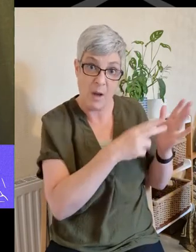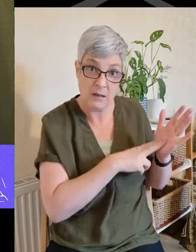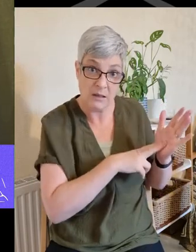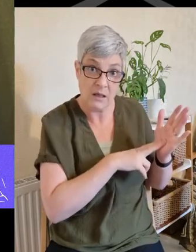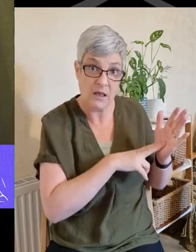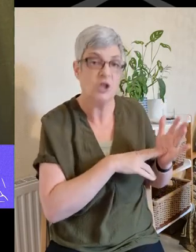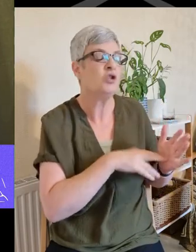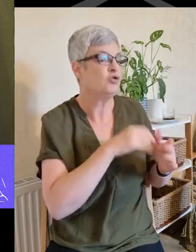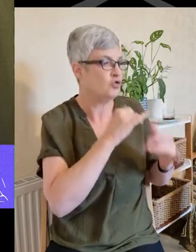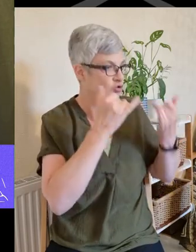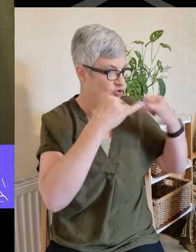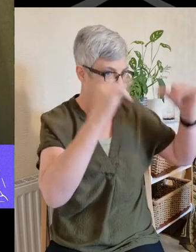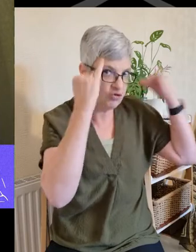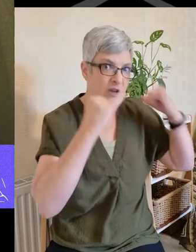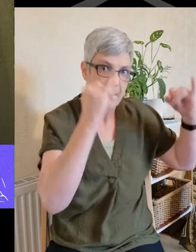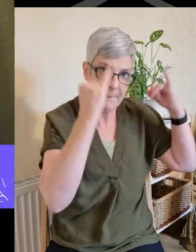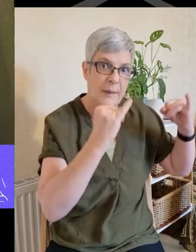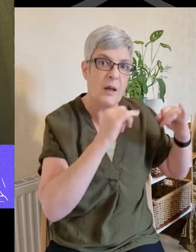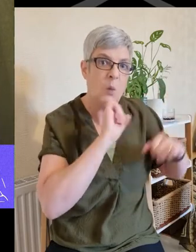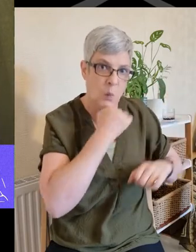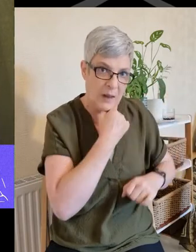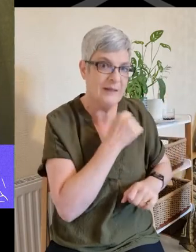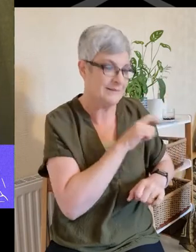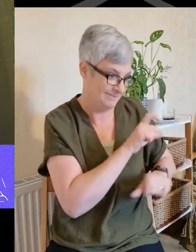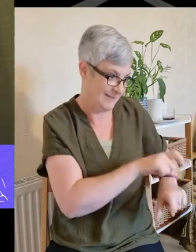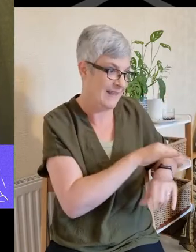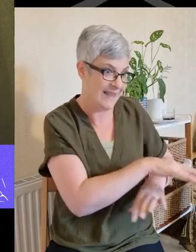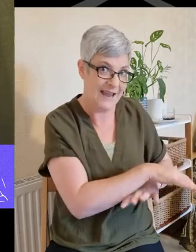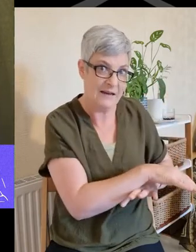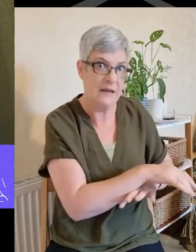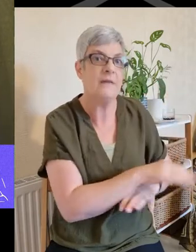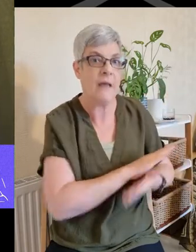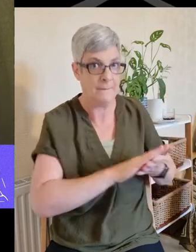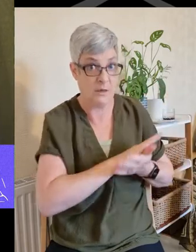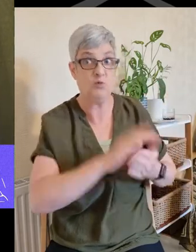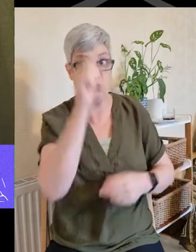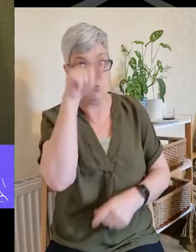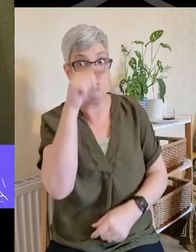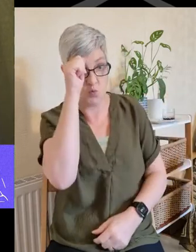sheep, so that you will know that I am the Lord.